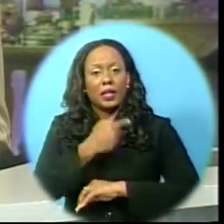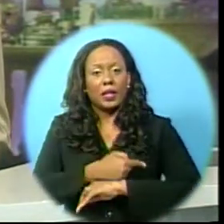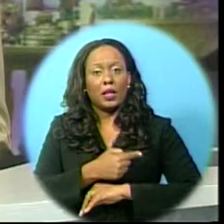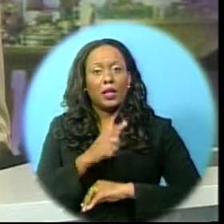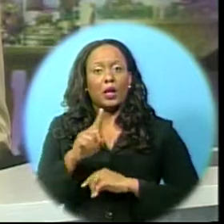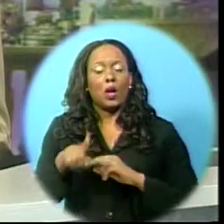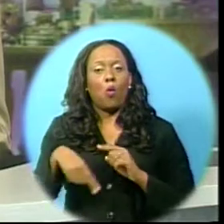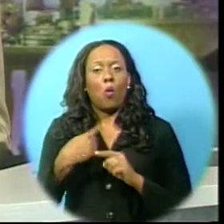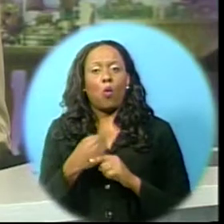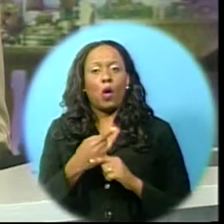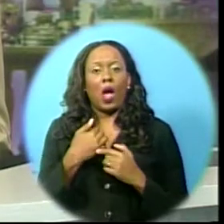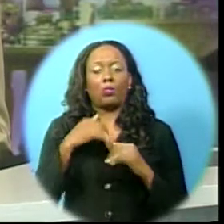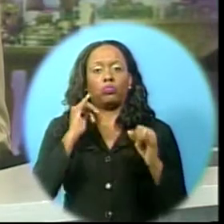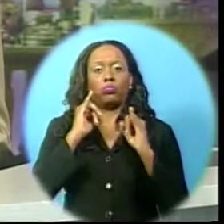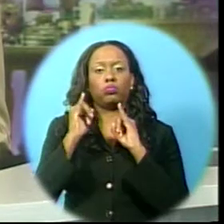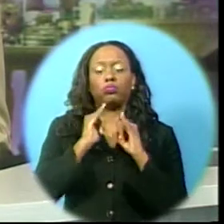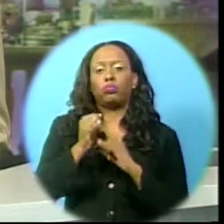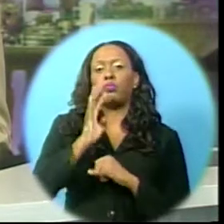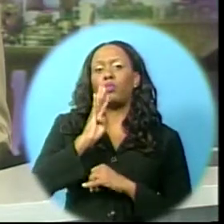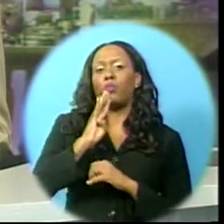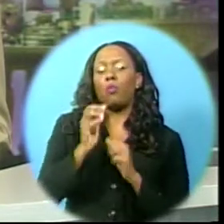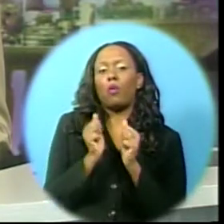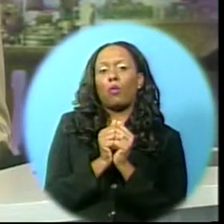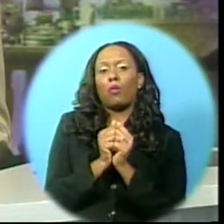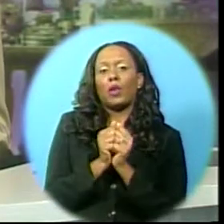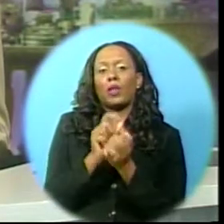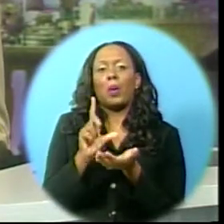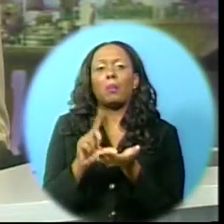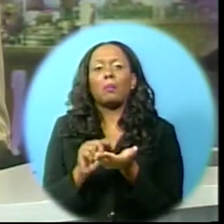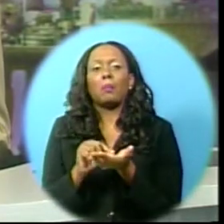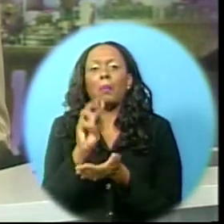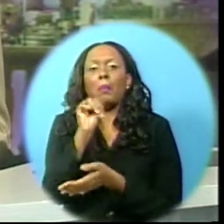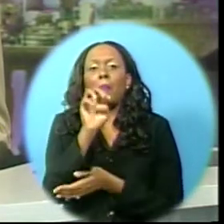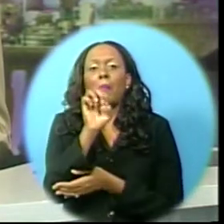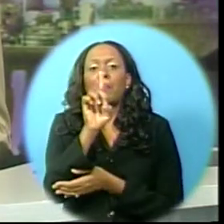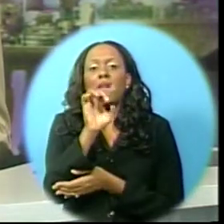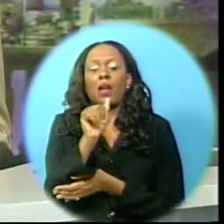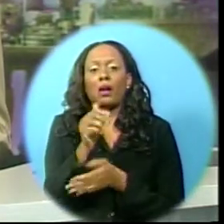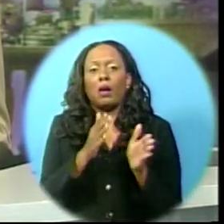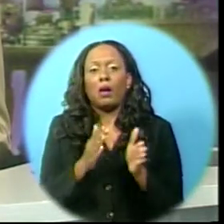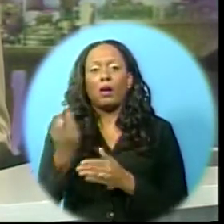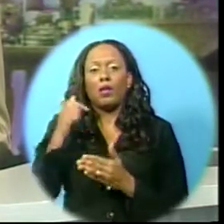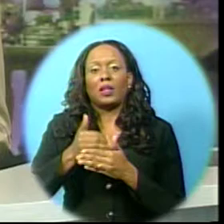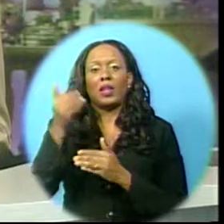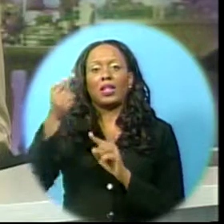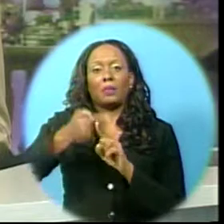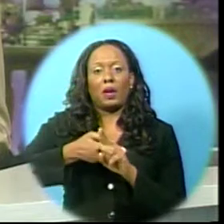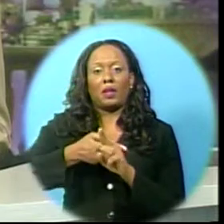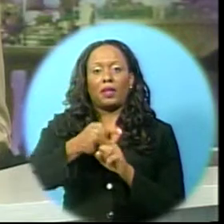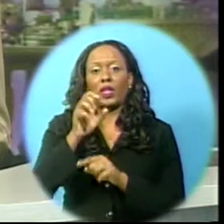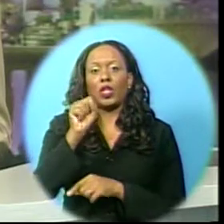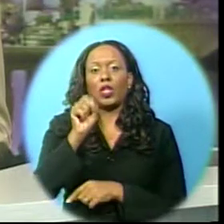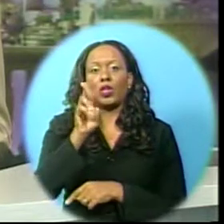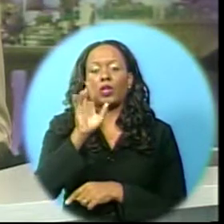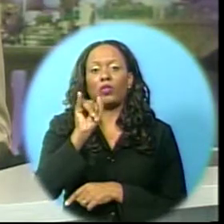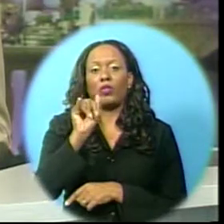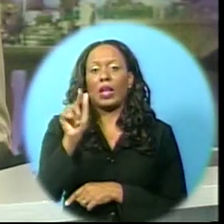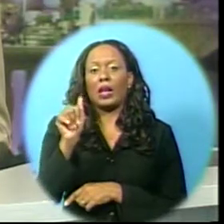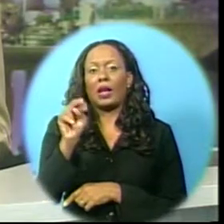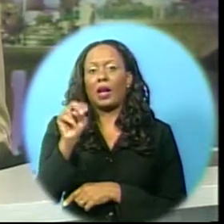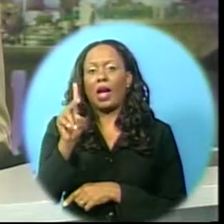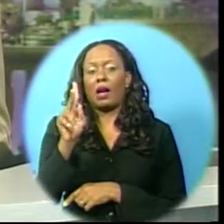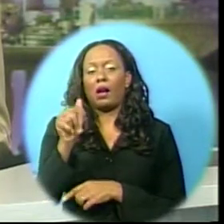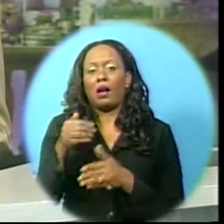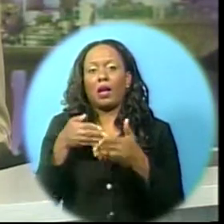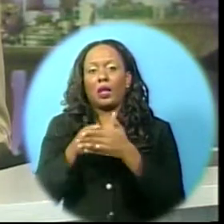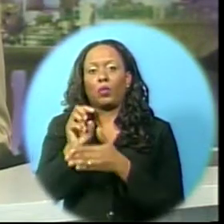West Indies High Performance Centre at UWI, where preparations will take place for next month's tour of Sri Lanka. CBC's Damien